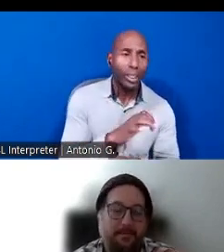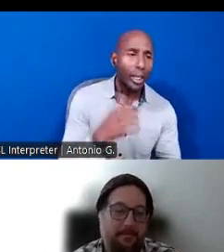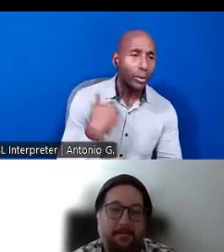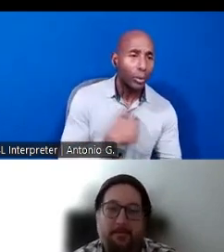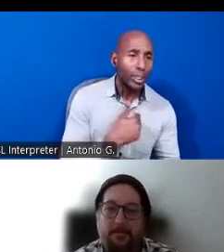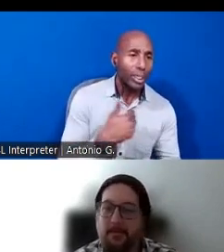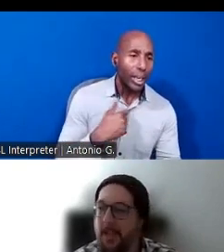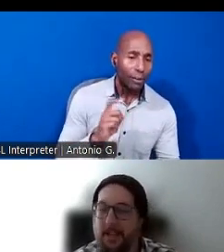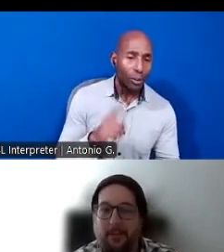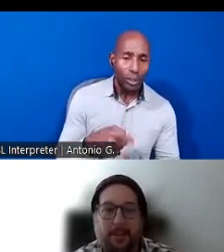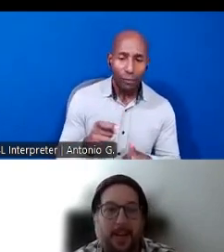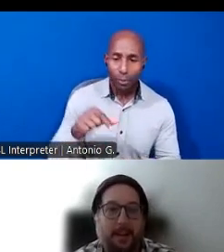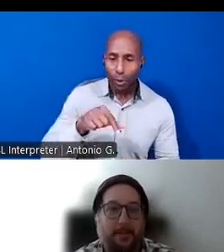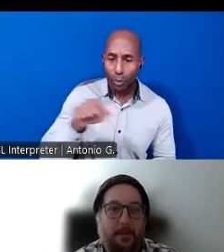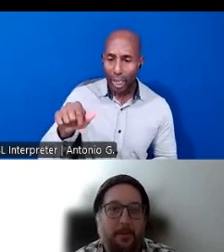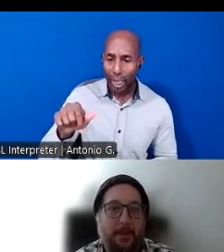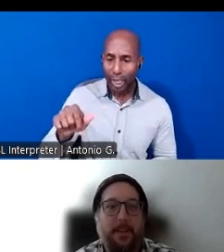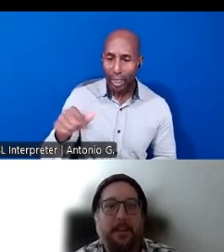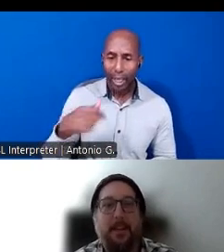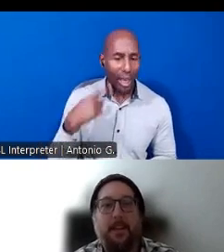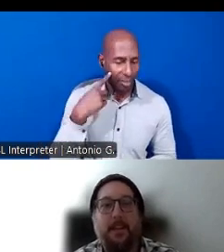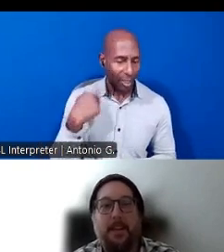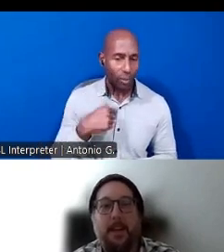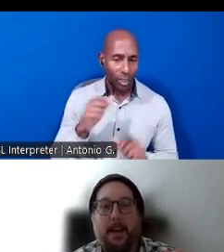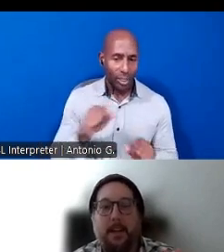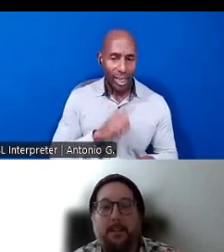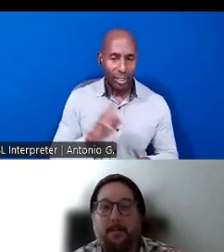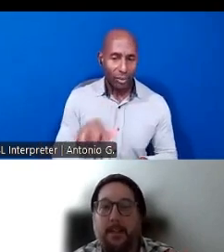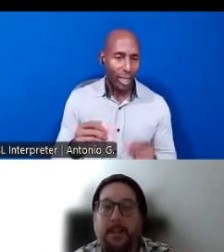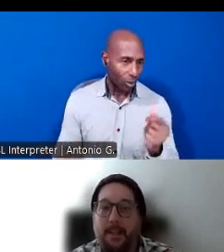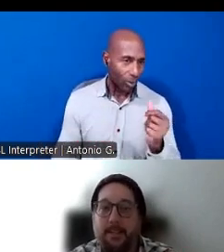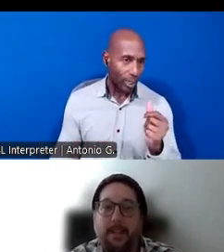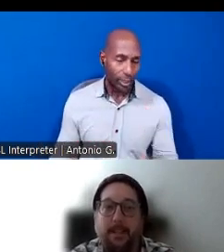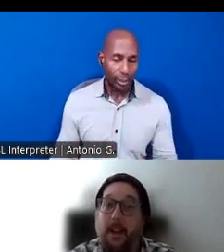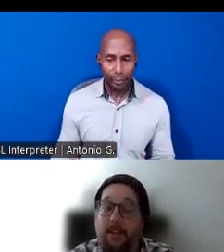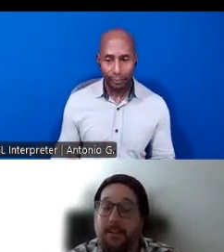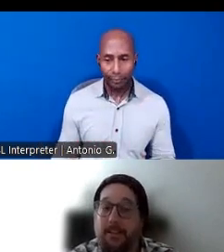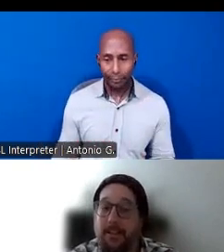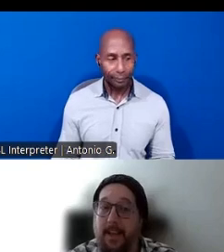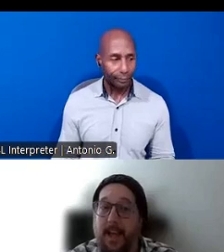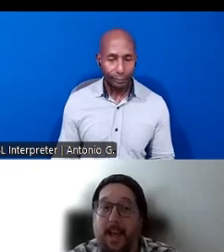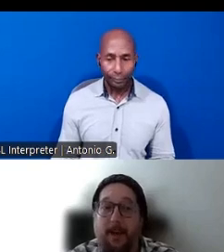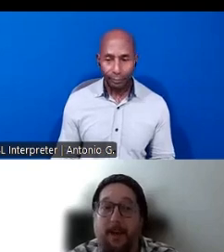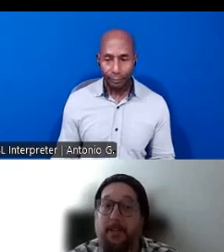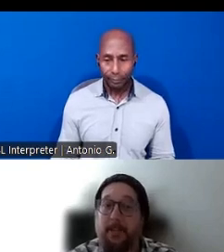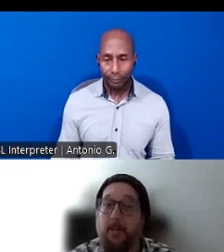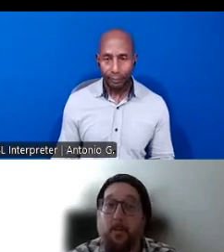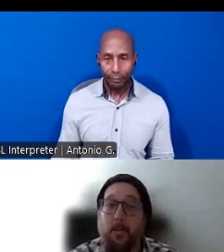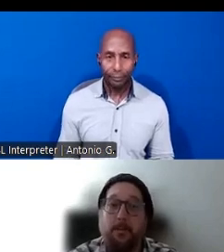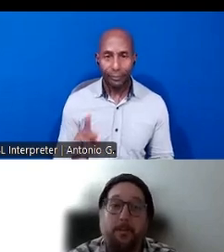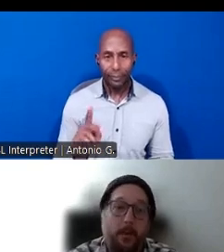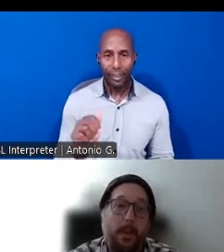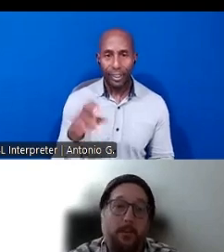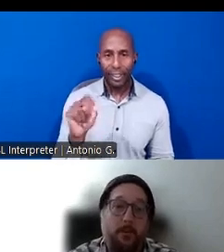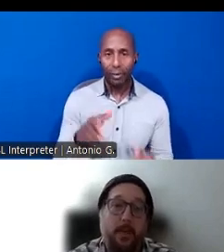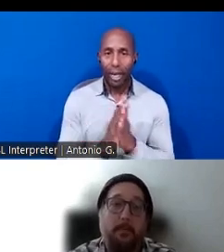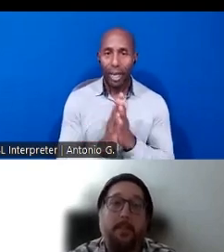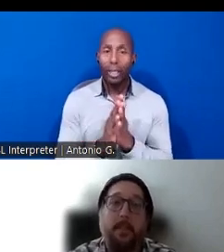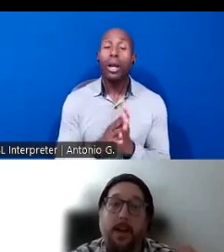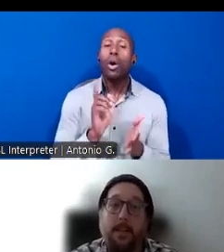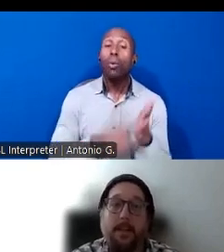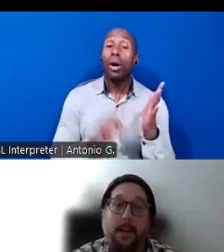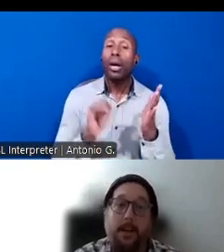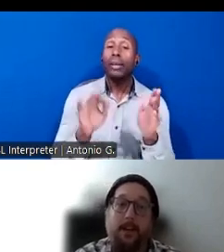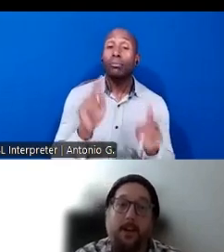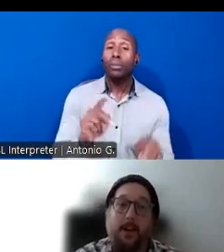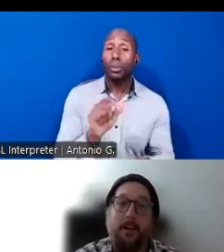can answer live real quick. Somebody is asking, Karen is asking, how about if someone worked 40 hours a week but did